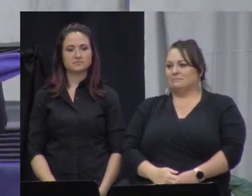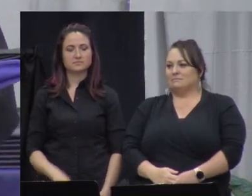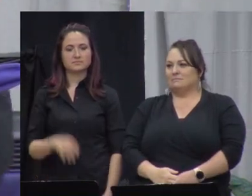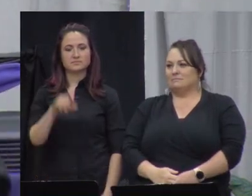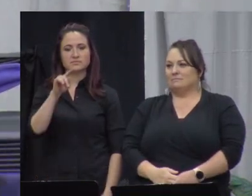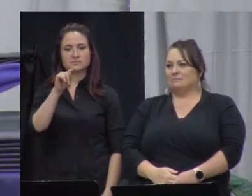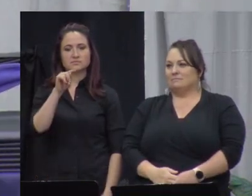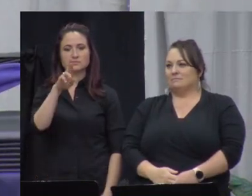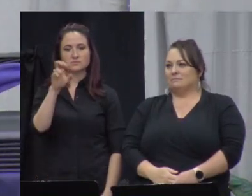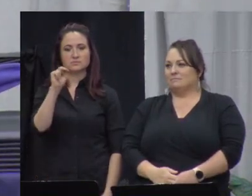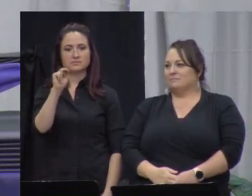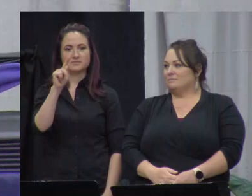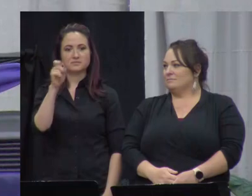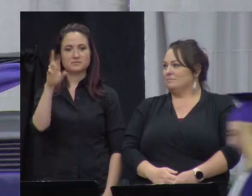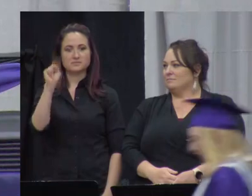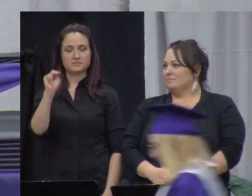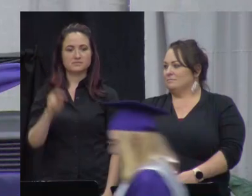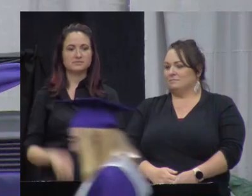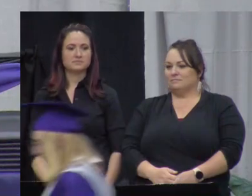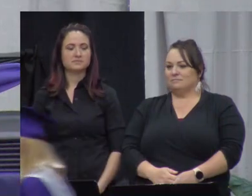Trin Trin.